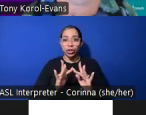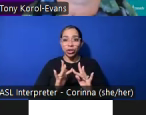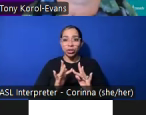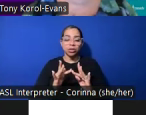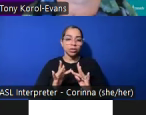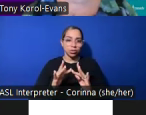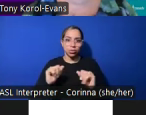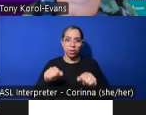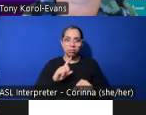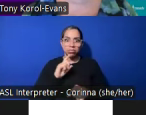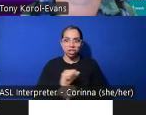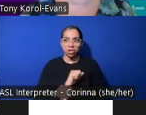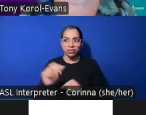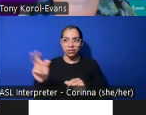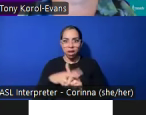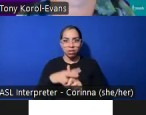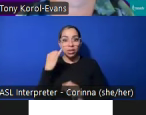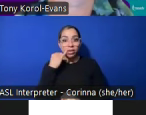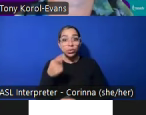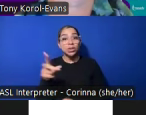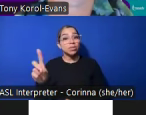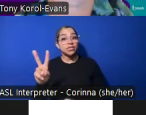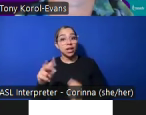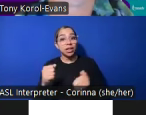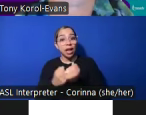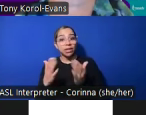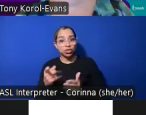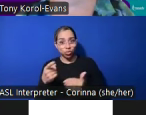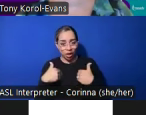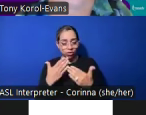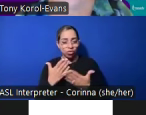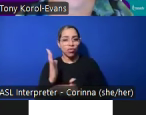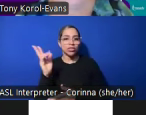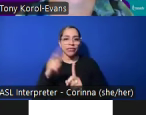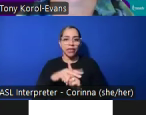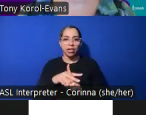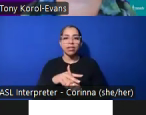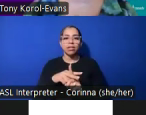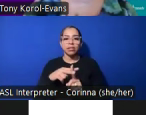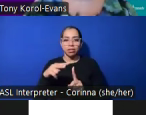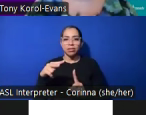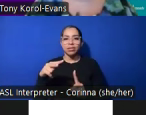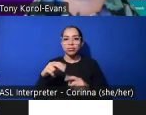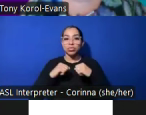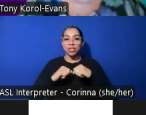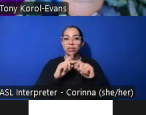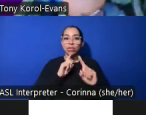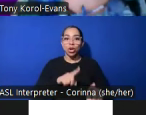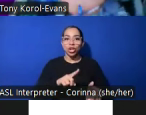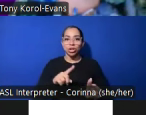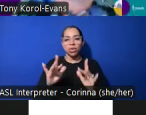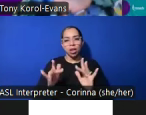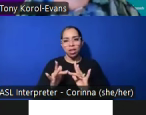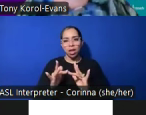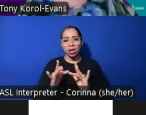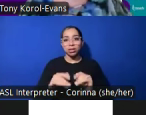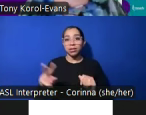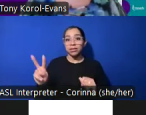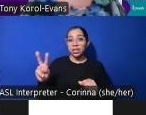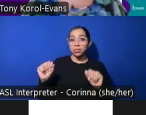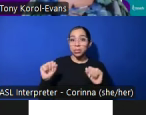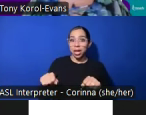can literally file, if you're a domestic violence advocate, you have the right to file a virtual protective order directly from the victim can do it directly from